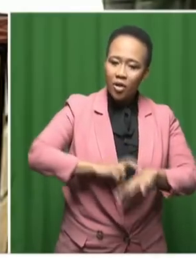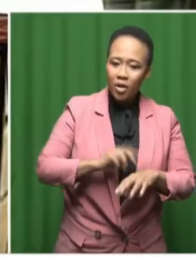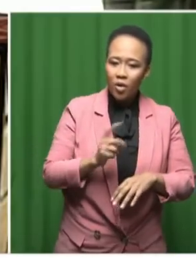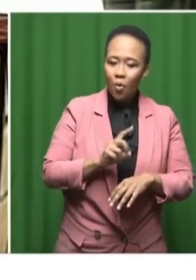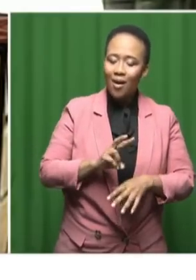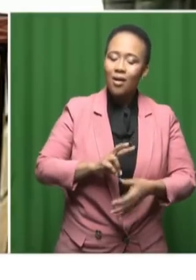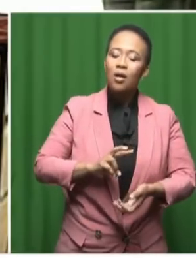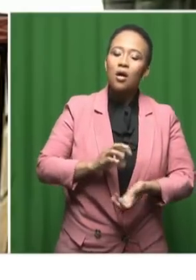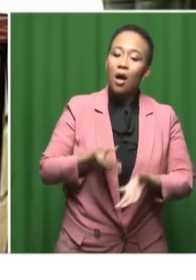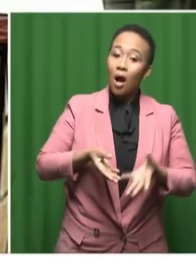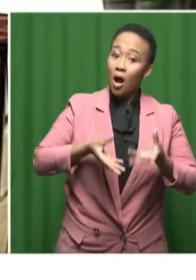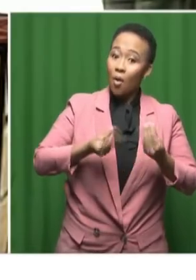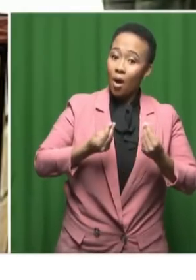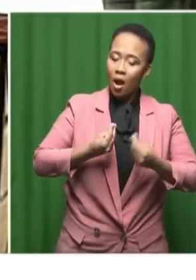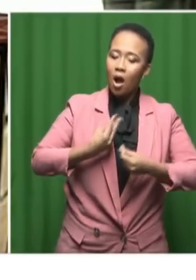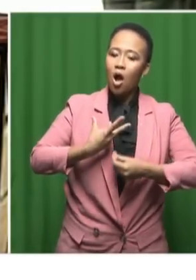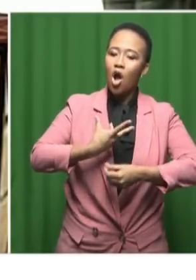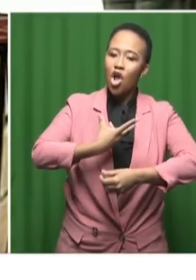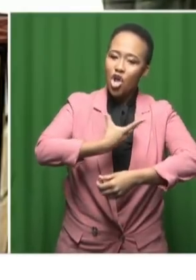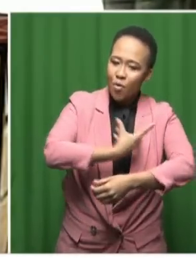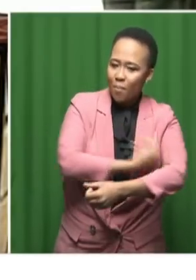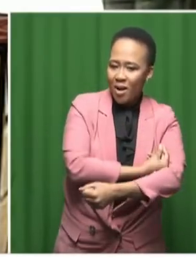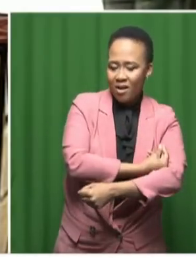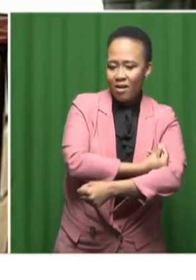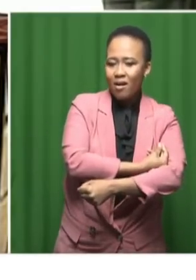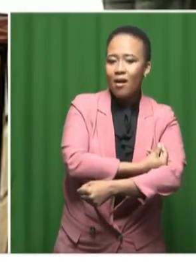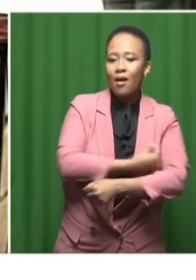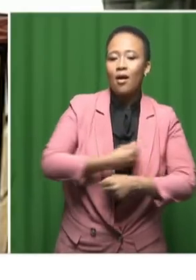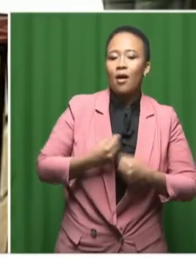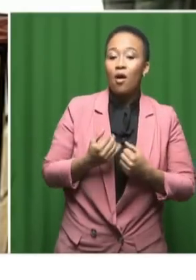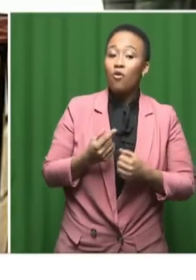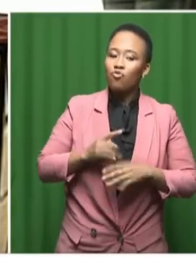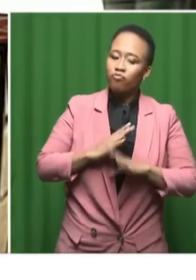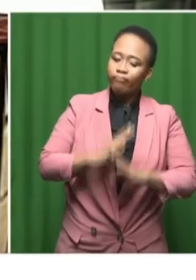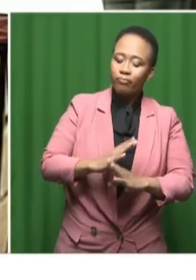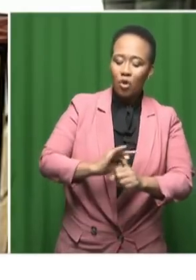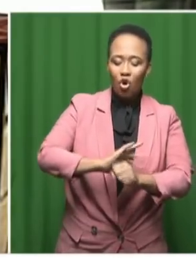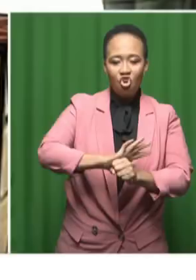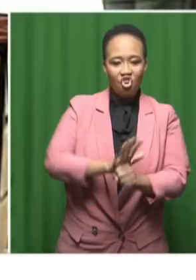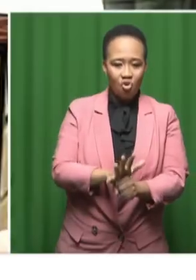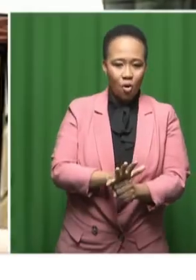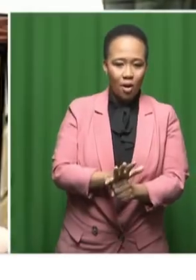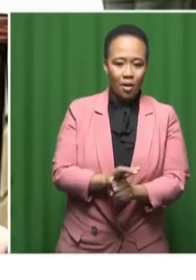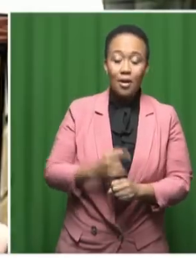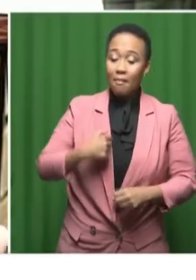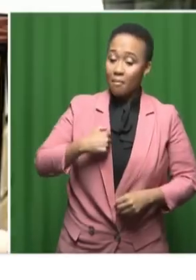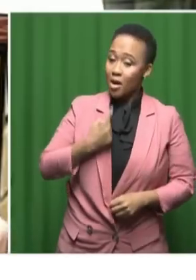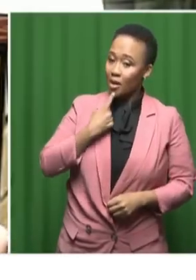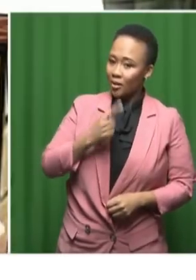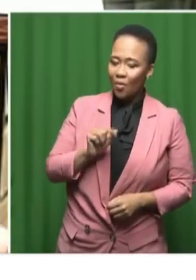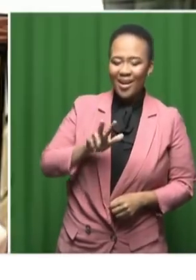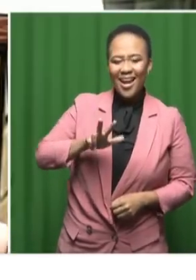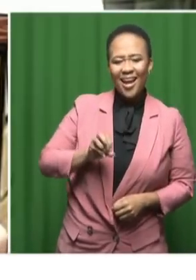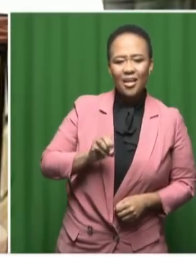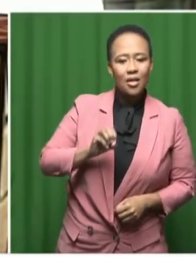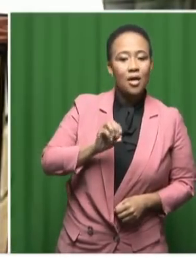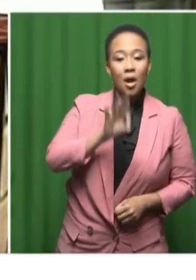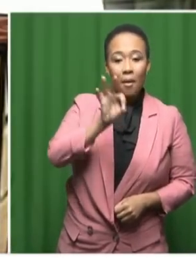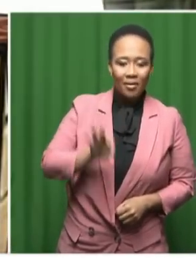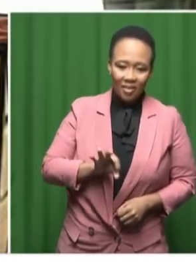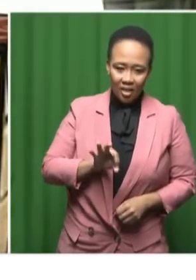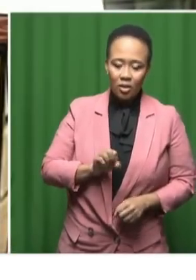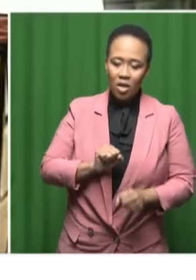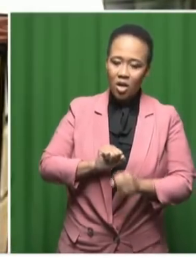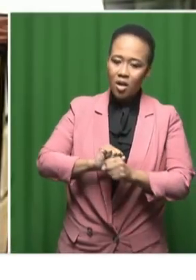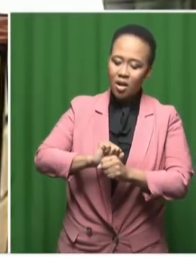which is getting infection of COVID-19. As I said, 80% of South Africans got this infection, which means